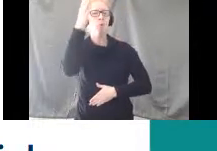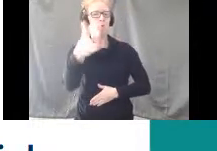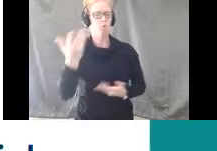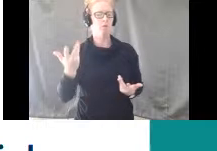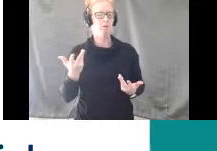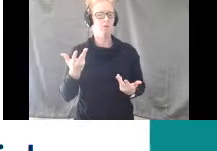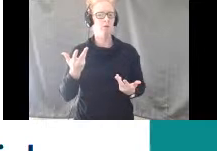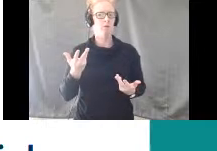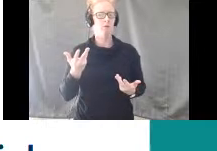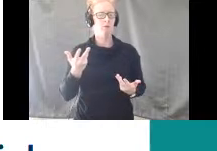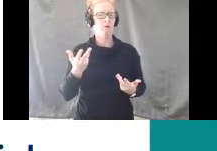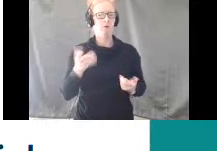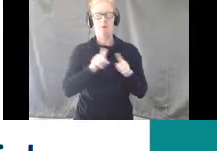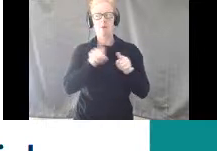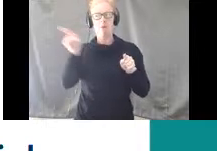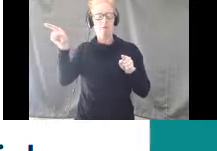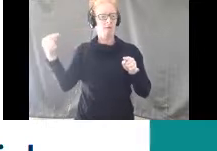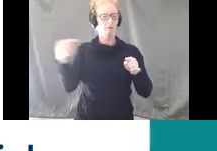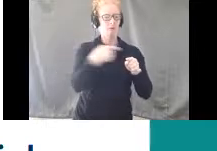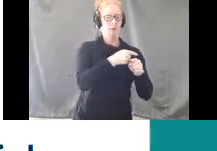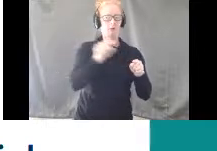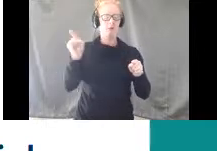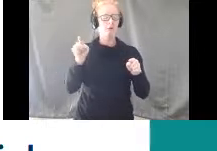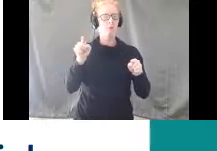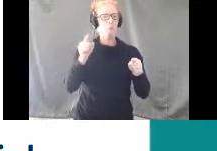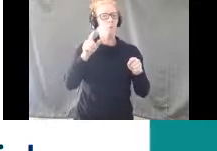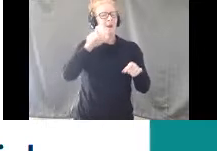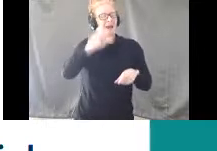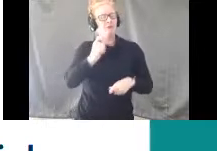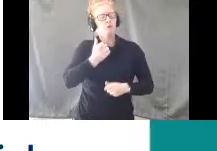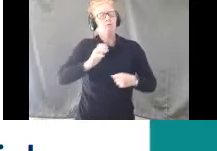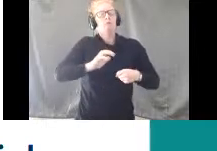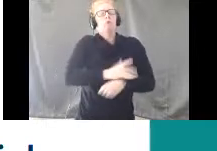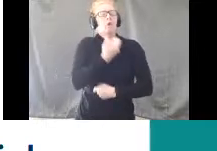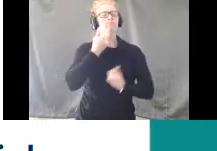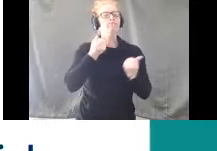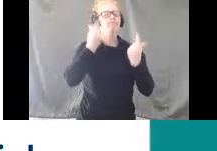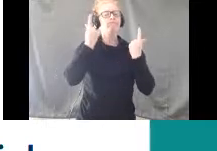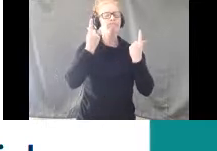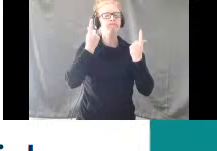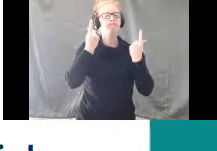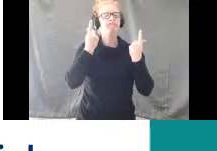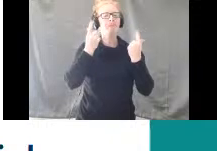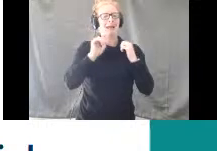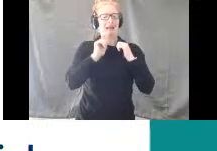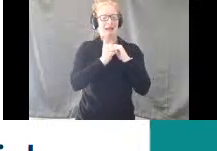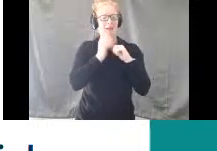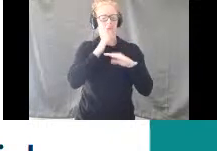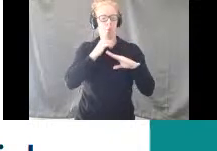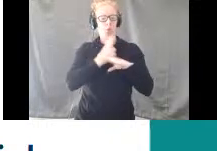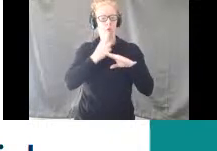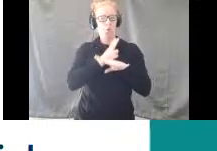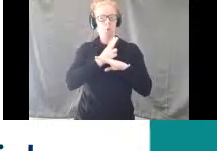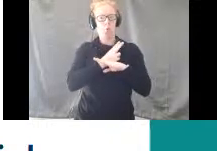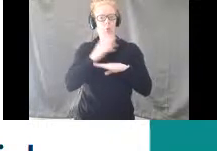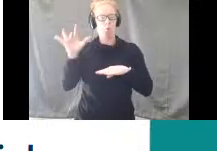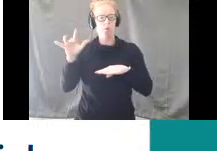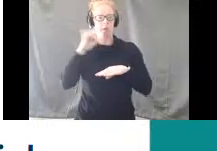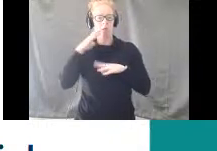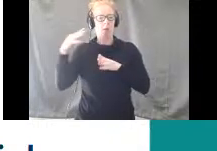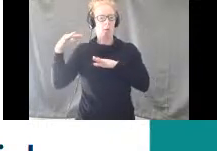make sure that we're understanding fully the potential upriver use and how that could